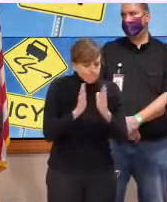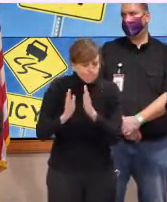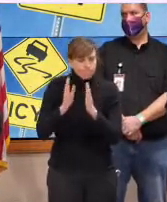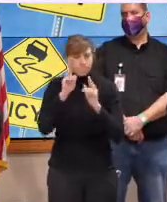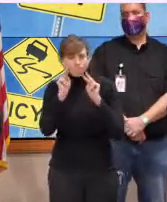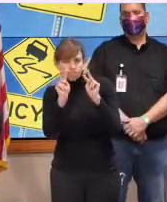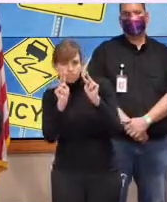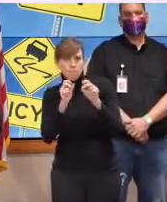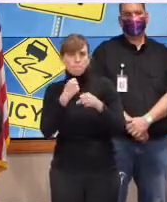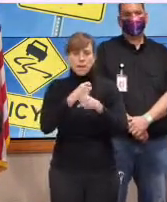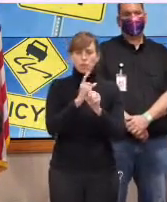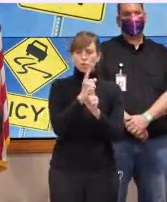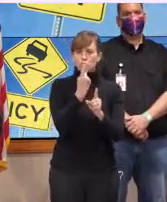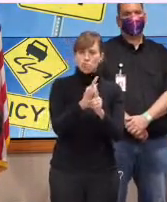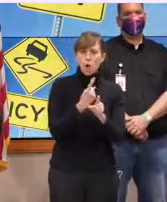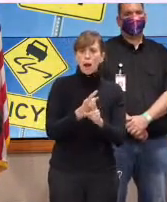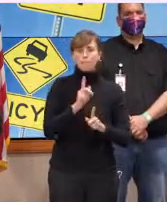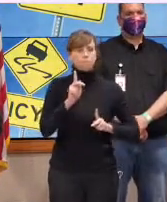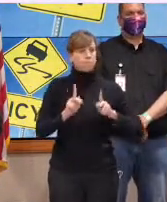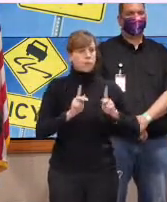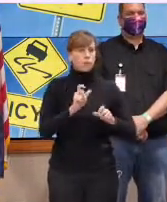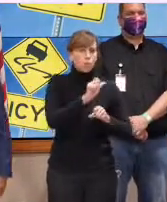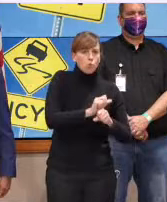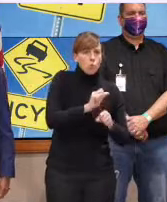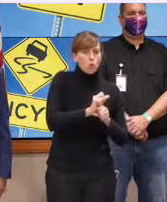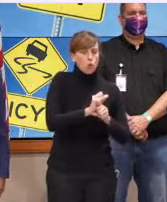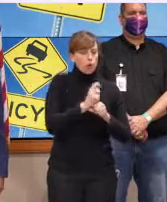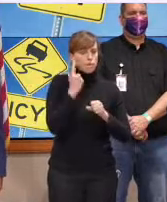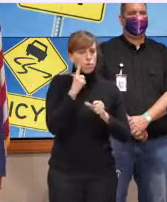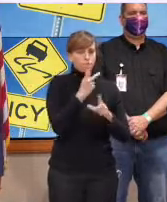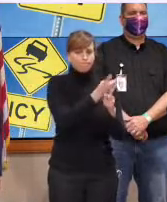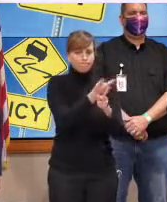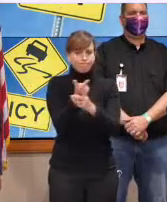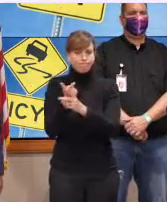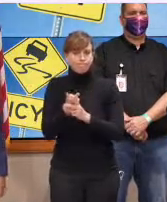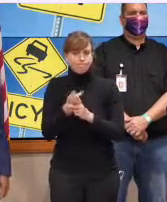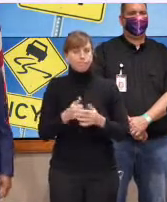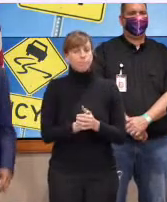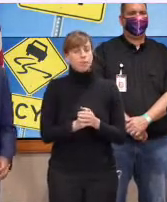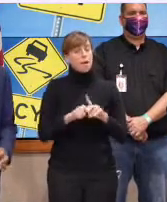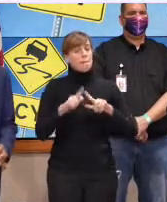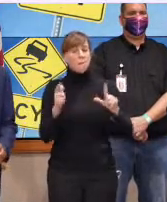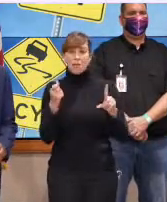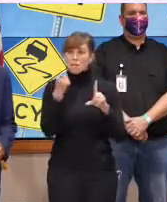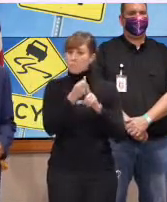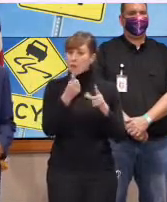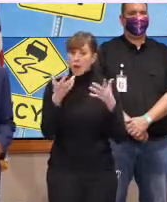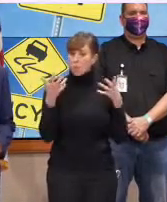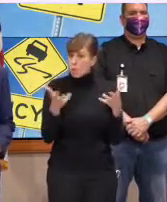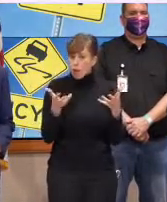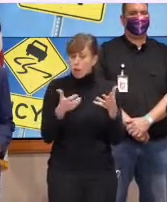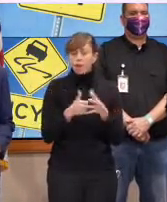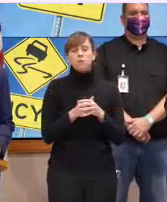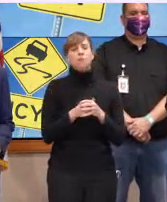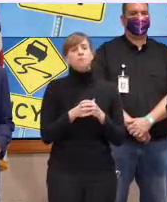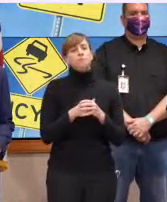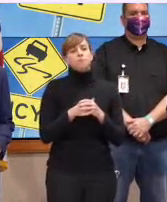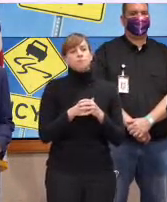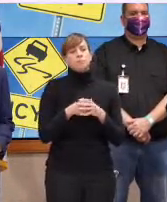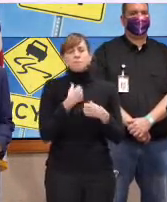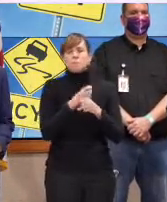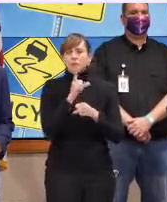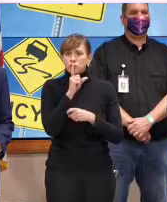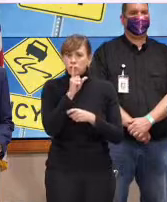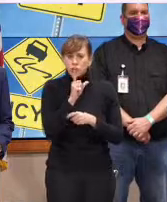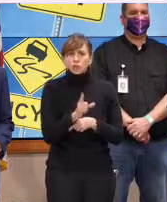have appropriate personnel on duty. But the biggest impact that we're going to have to ensure that public safety